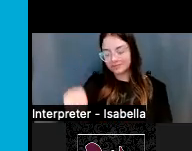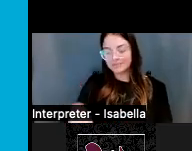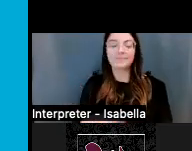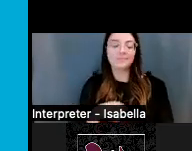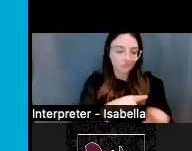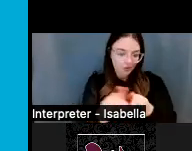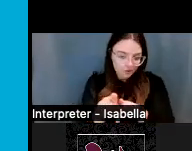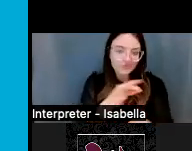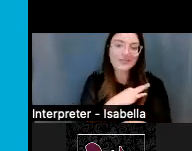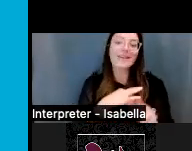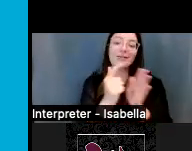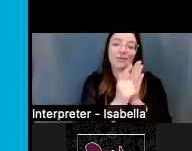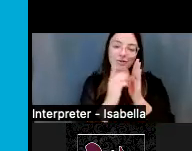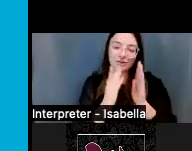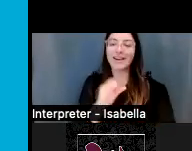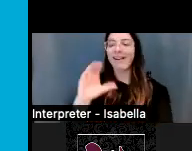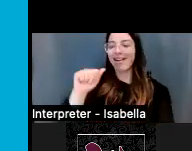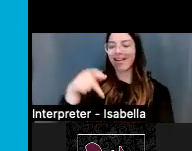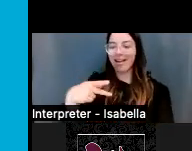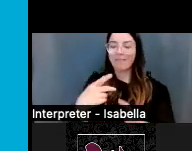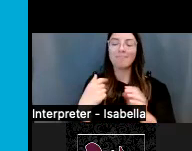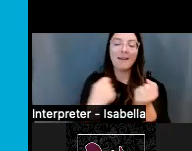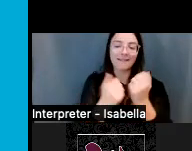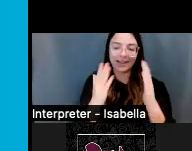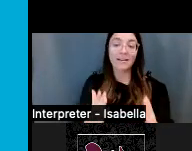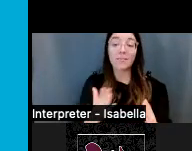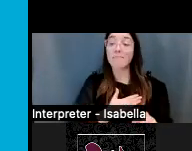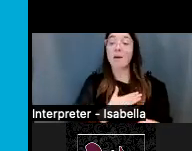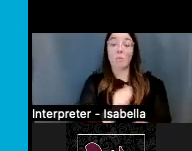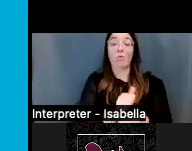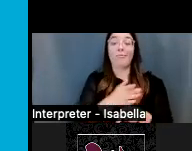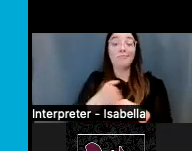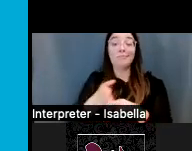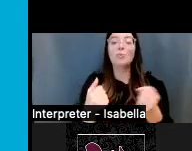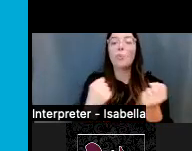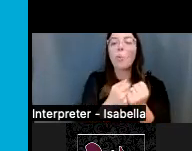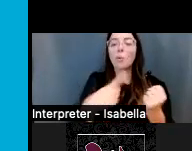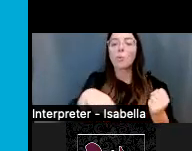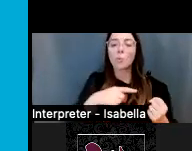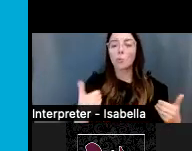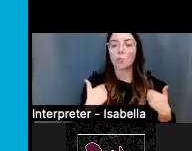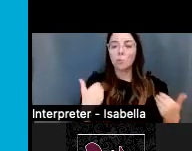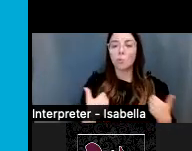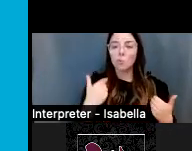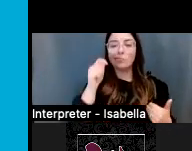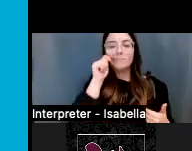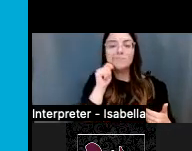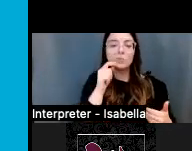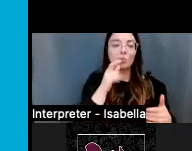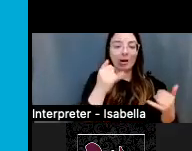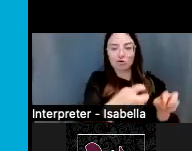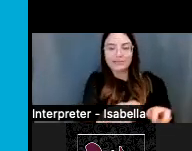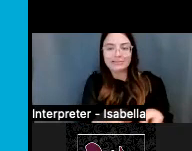Equip for Equality. I focus on supporting youth who are in transition and starting with DRS and